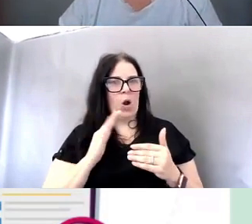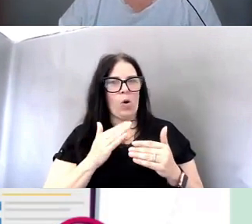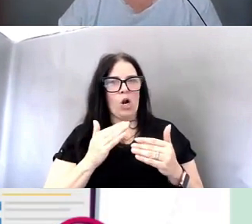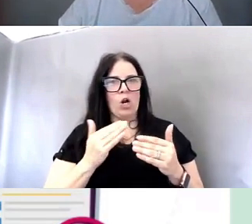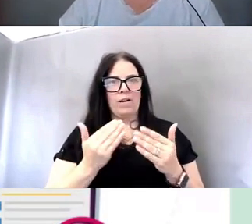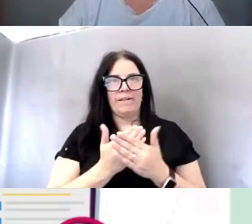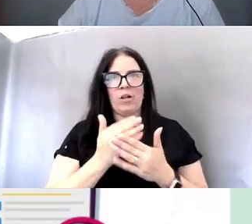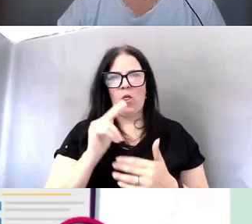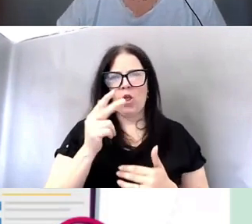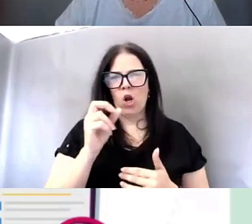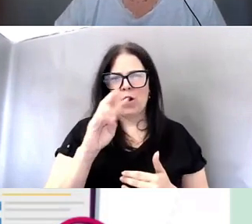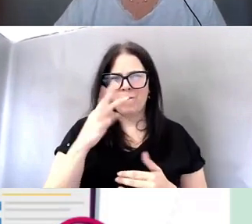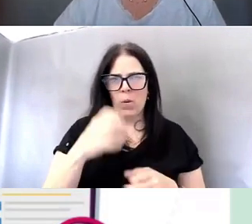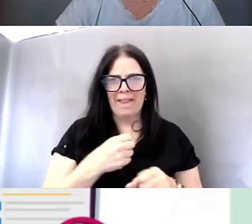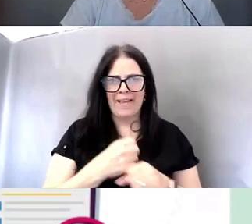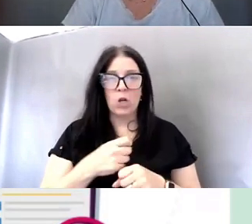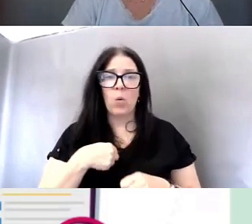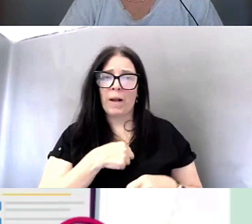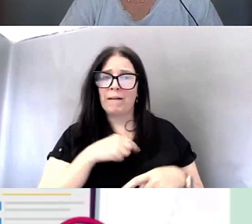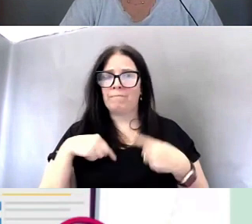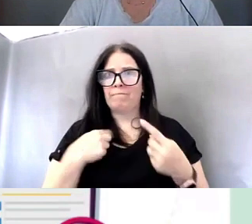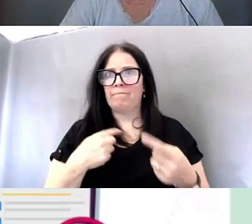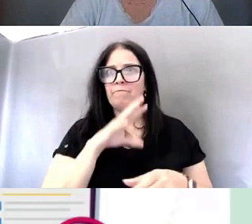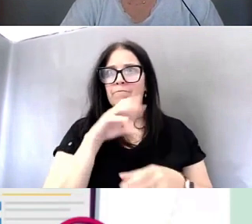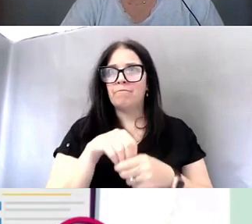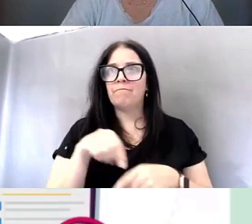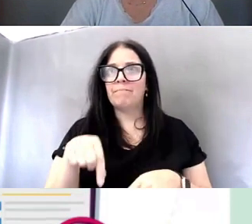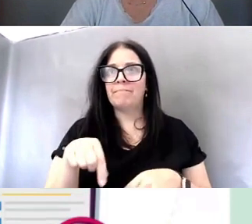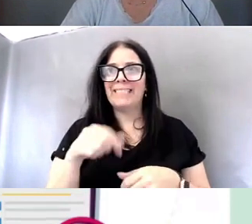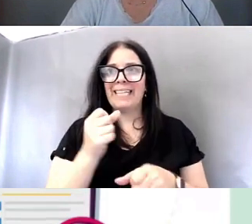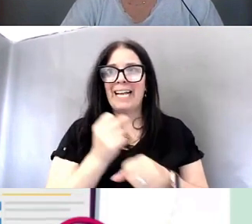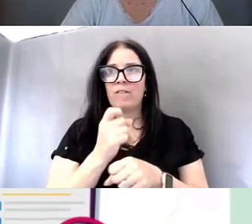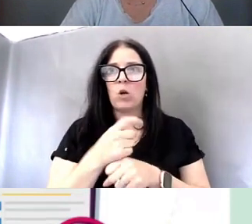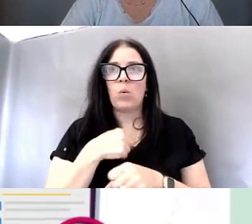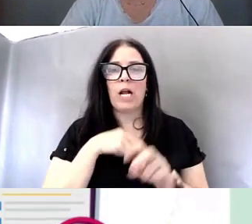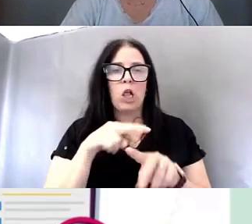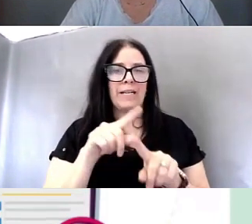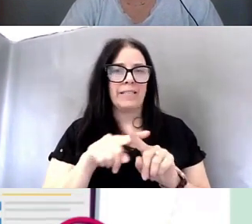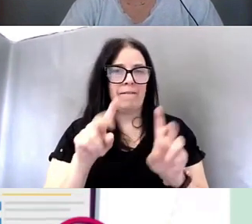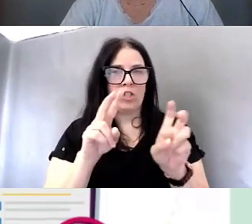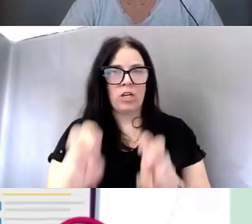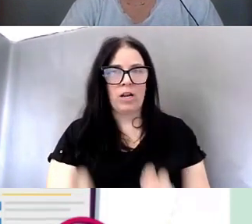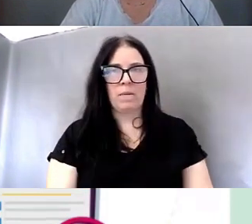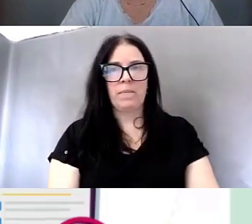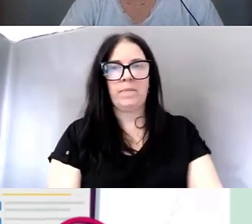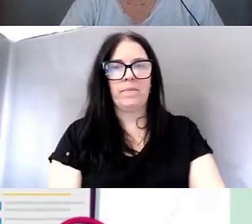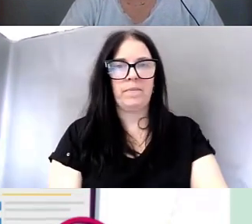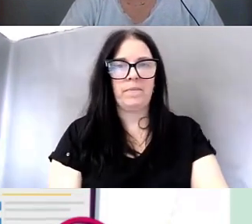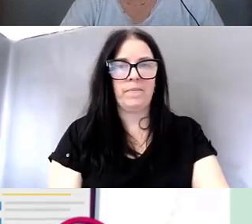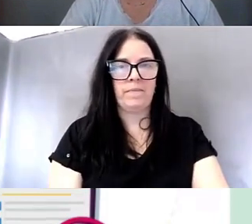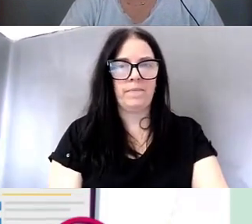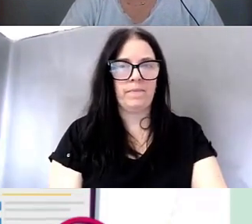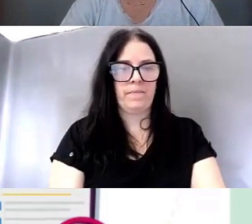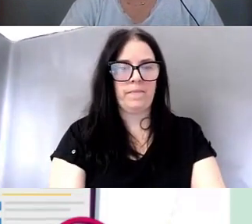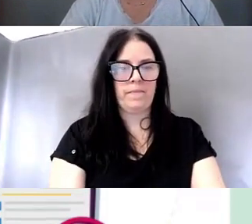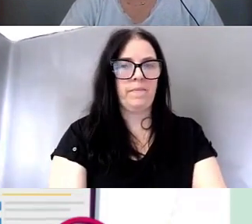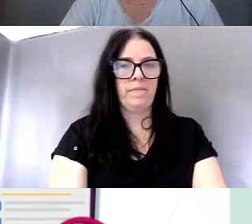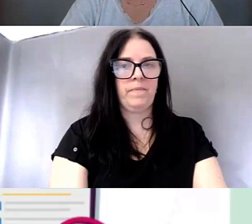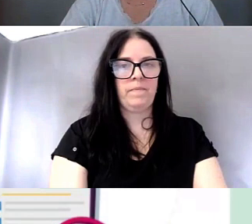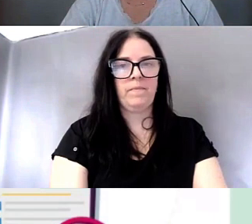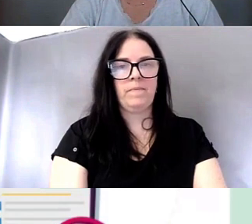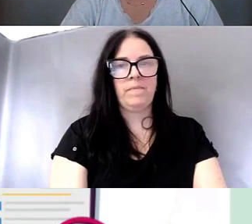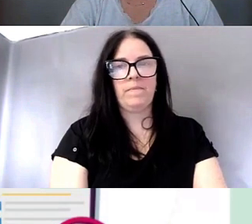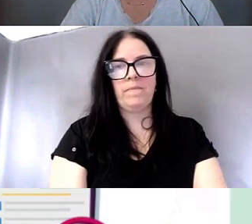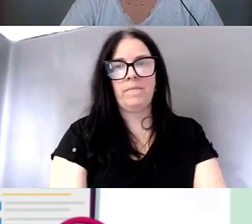been doing this for a while. Each year, we look at different topics. We try to shift the focus to some of the things you may be interested